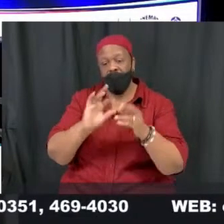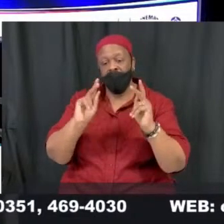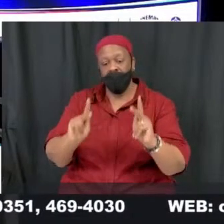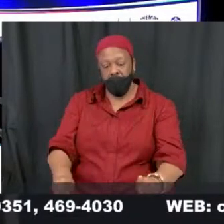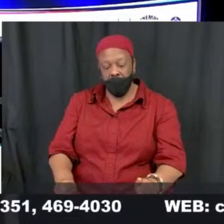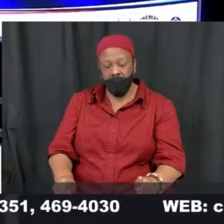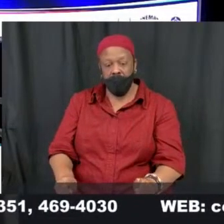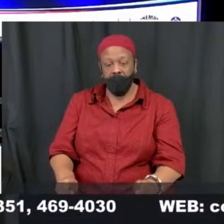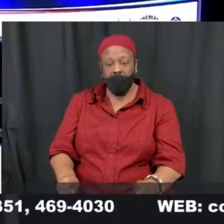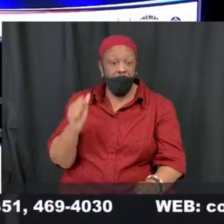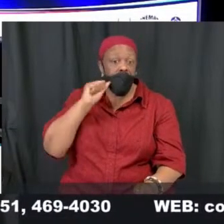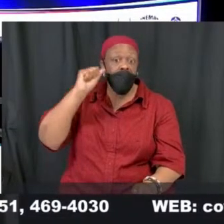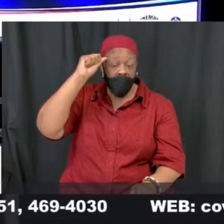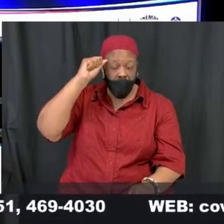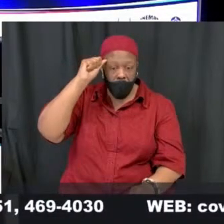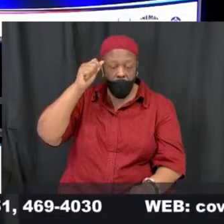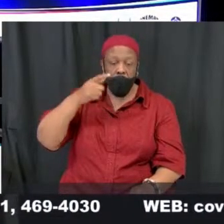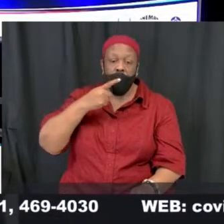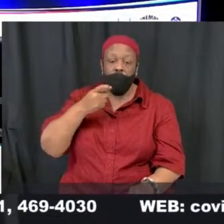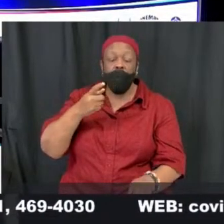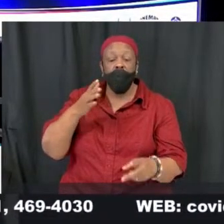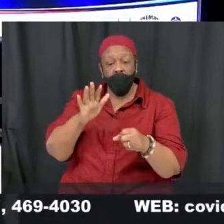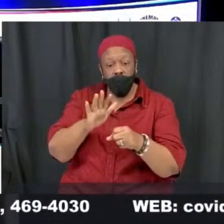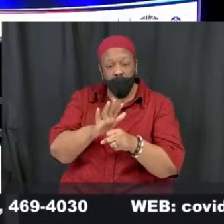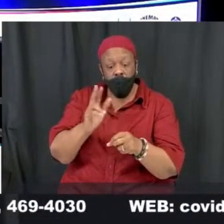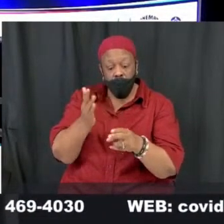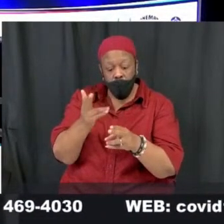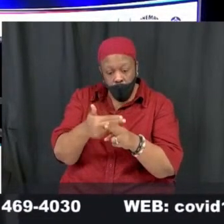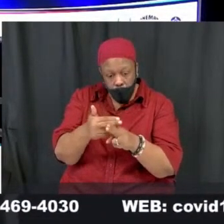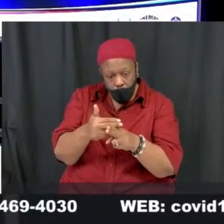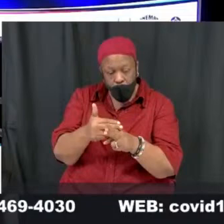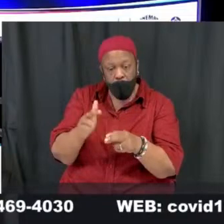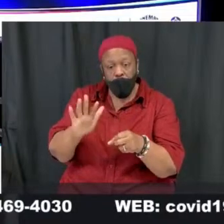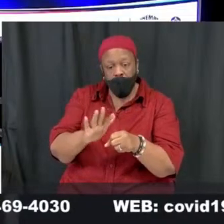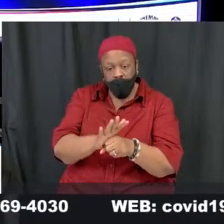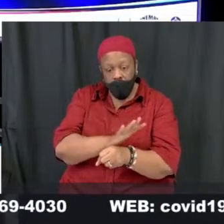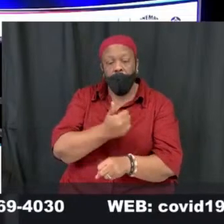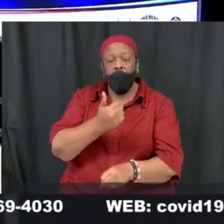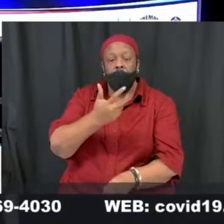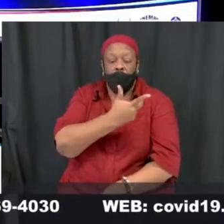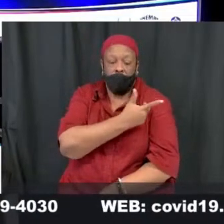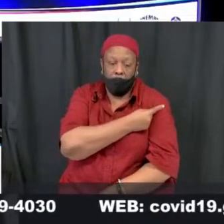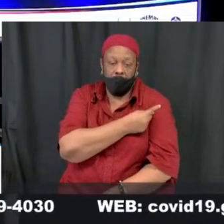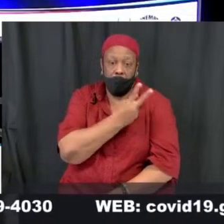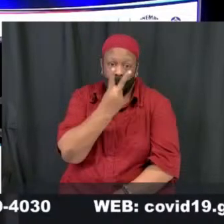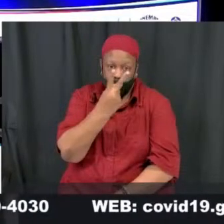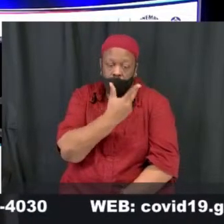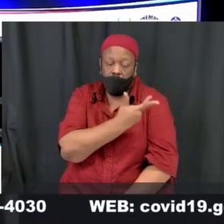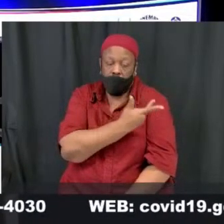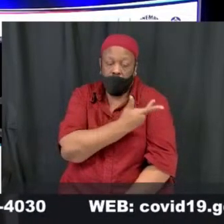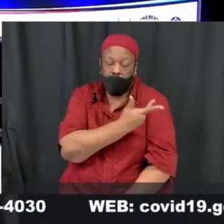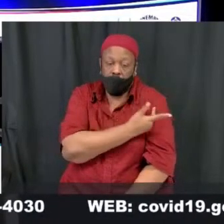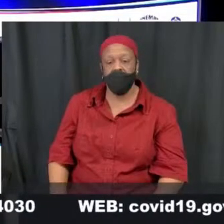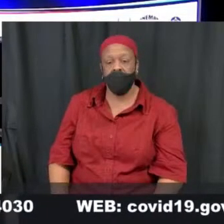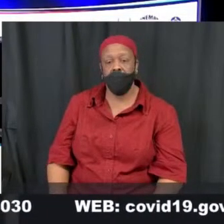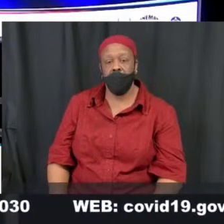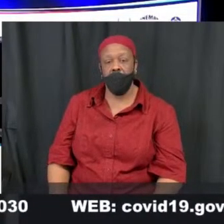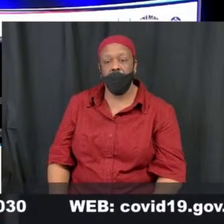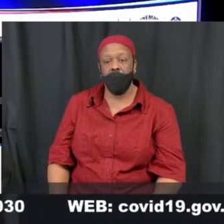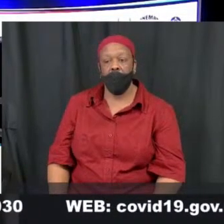to being fully vaccinated. To those persons who would have made the decision and step